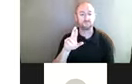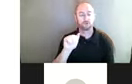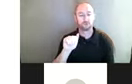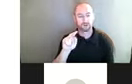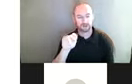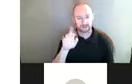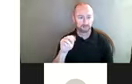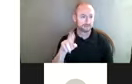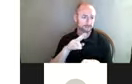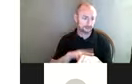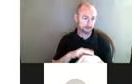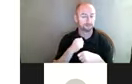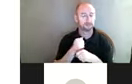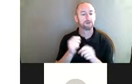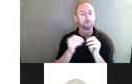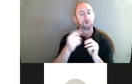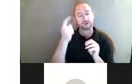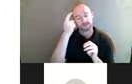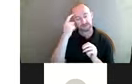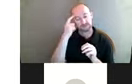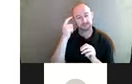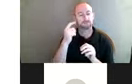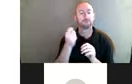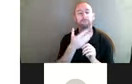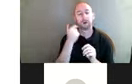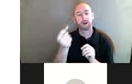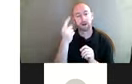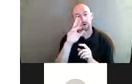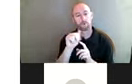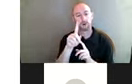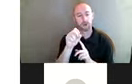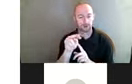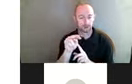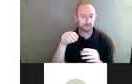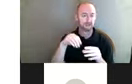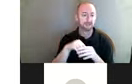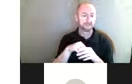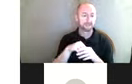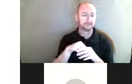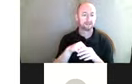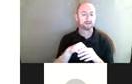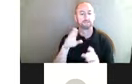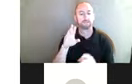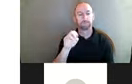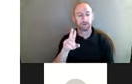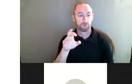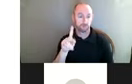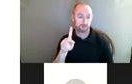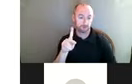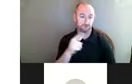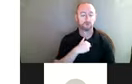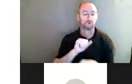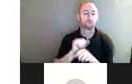natural. So it makes much more sense to try to understand radon distributions in terms of the underlying bedrock. So we worked with some of